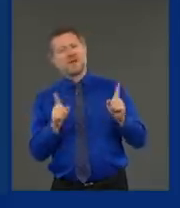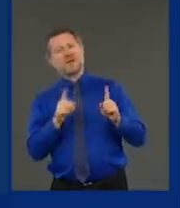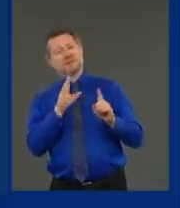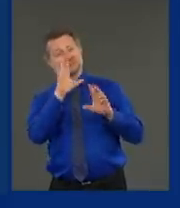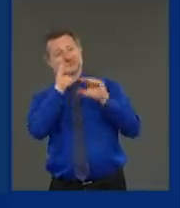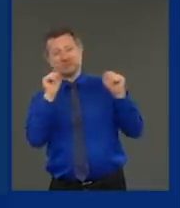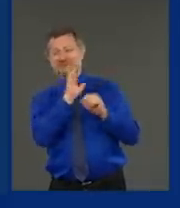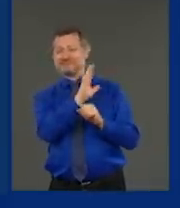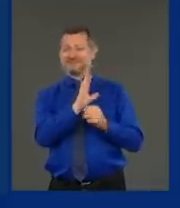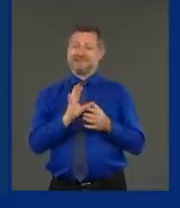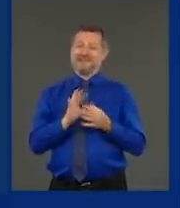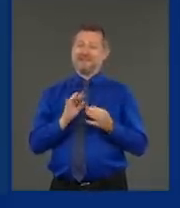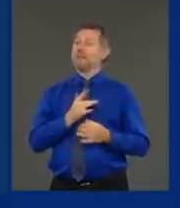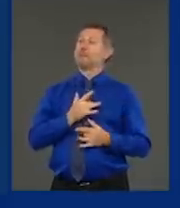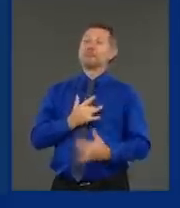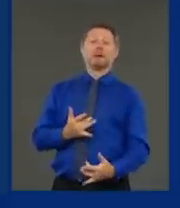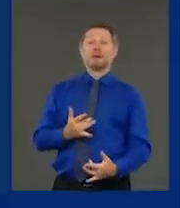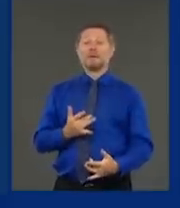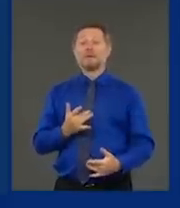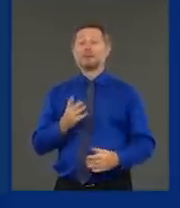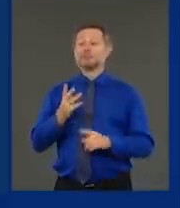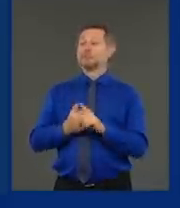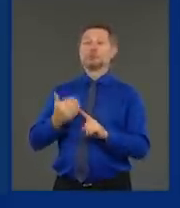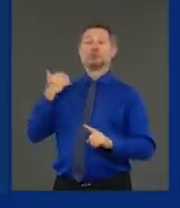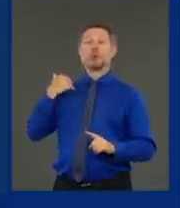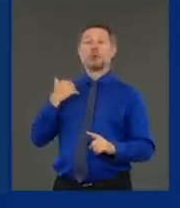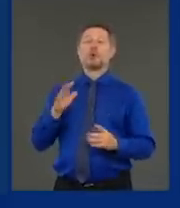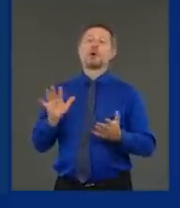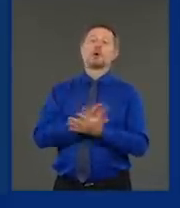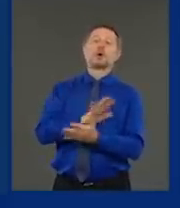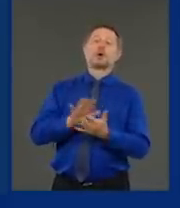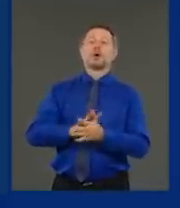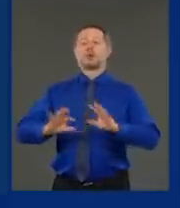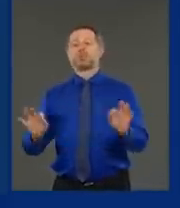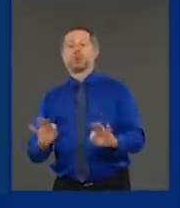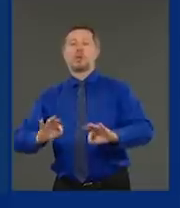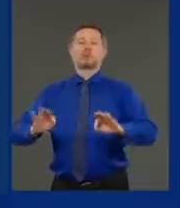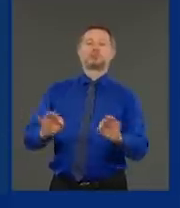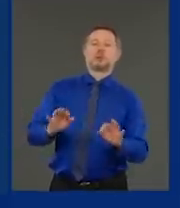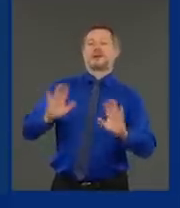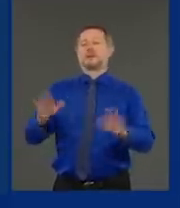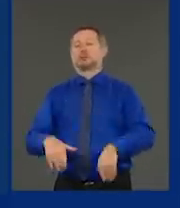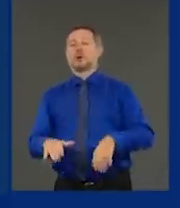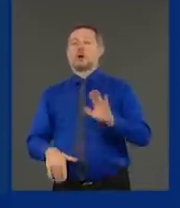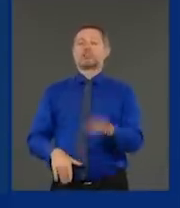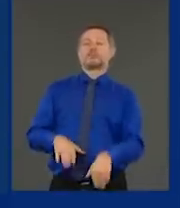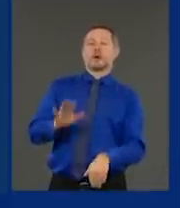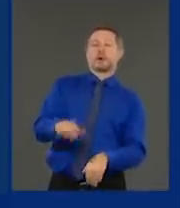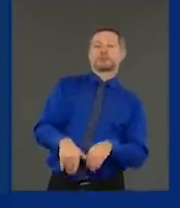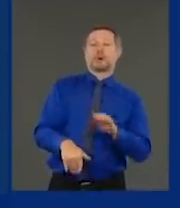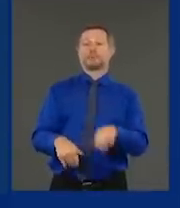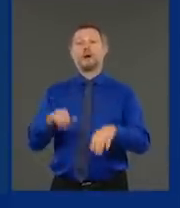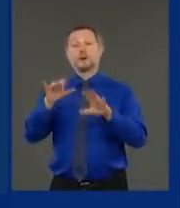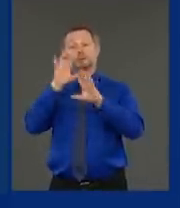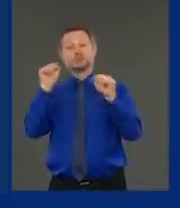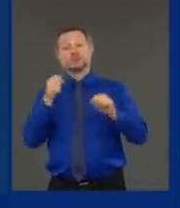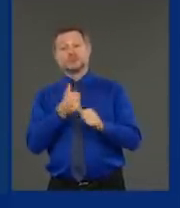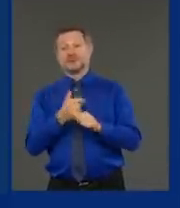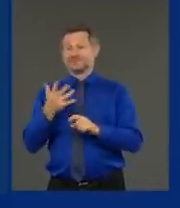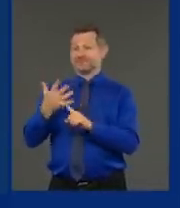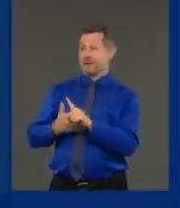United States was saying 6 months ago. The President of the United States said 5 months